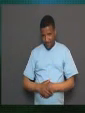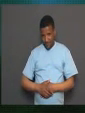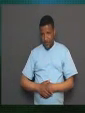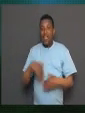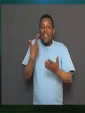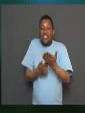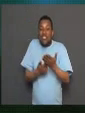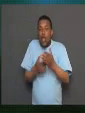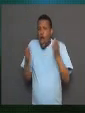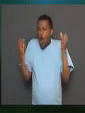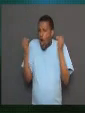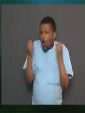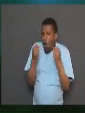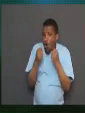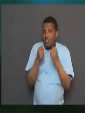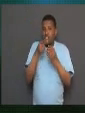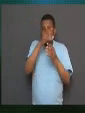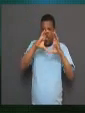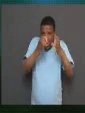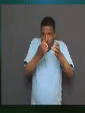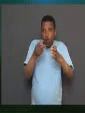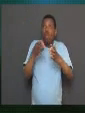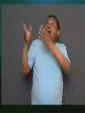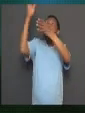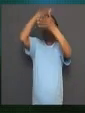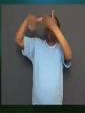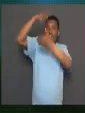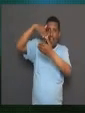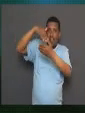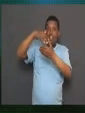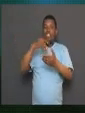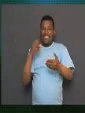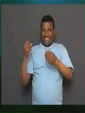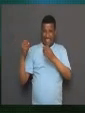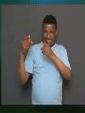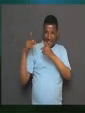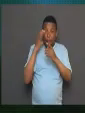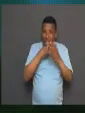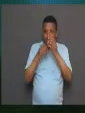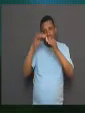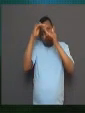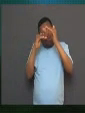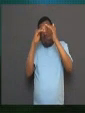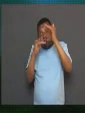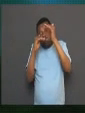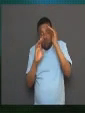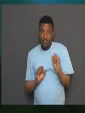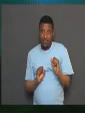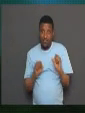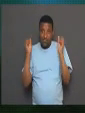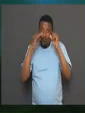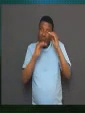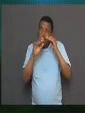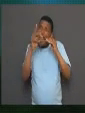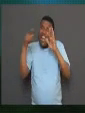The coldest section of the atmosphere, the temperature decreases to nearly